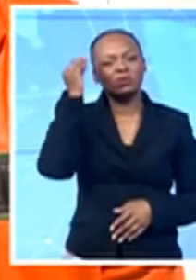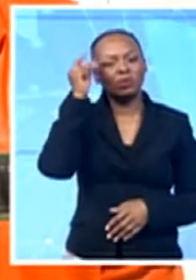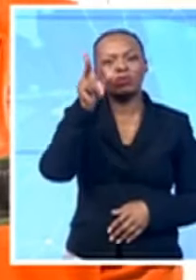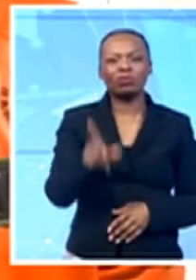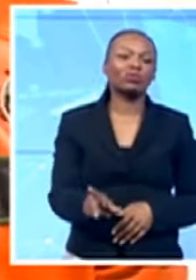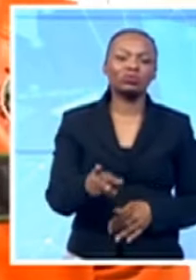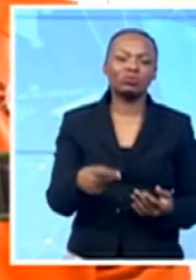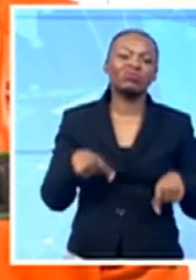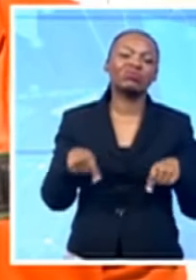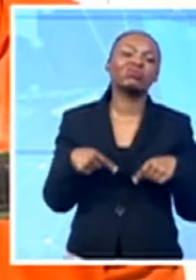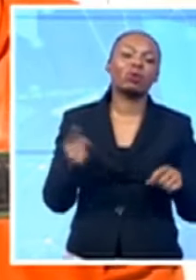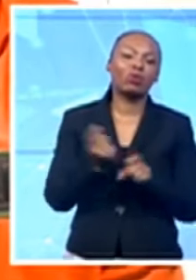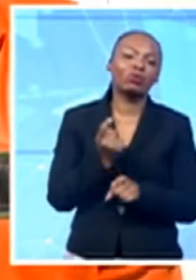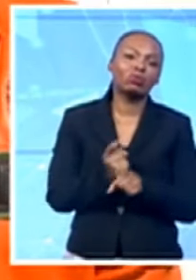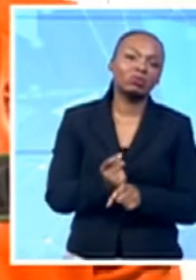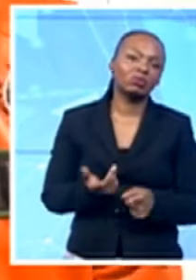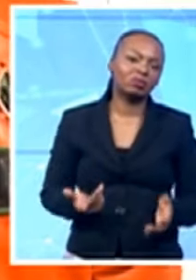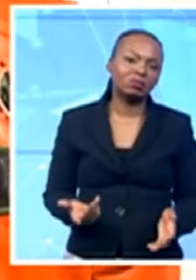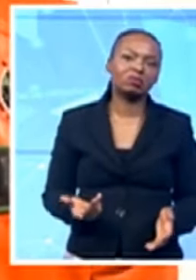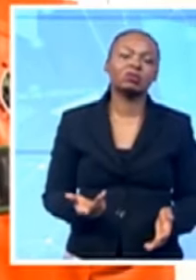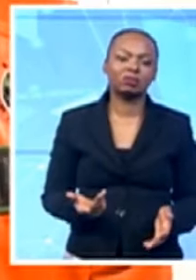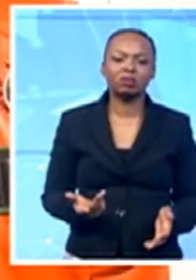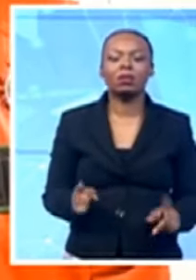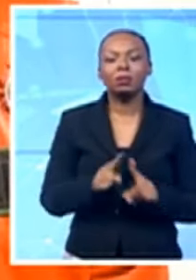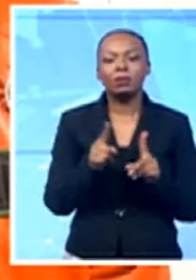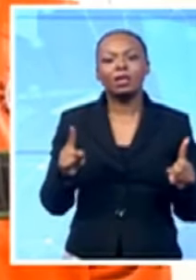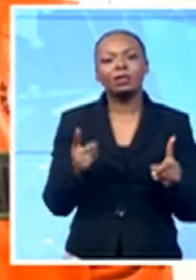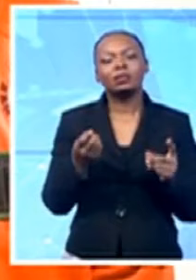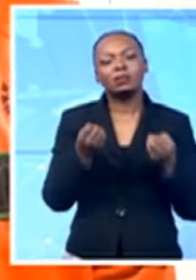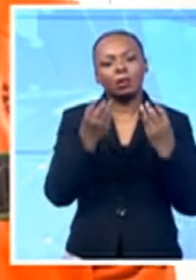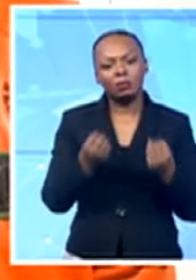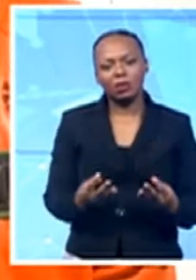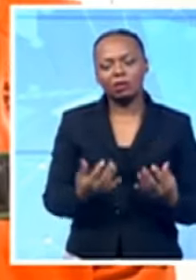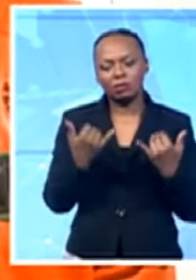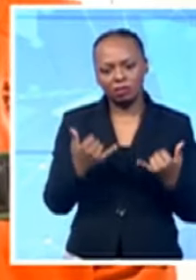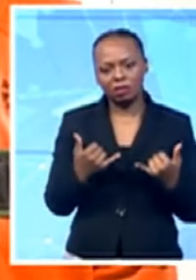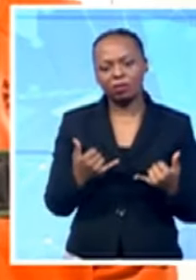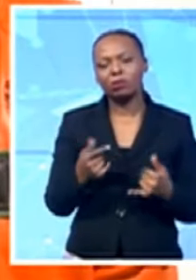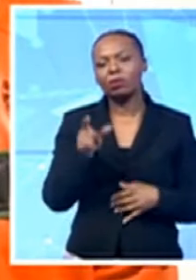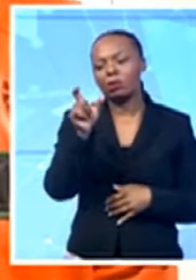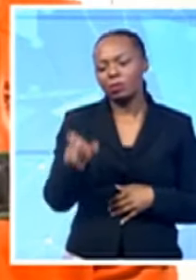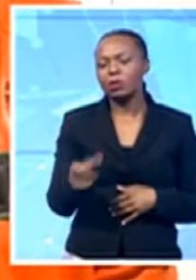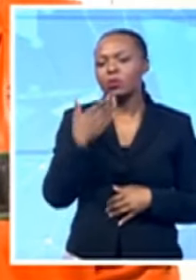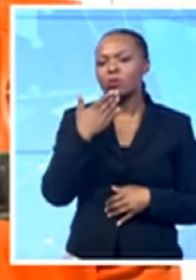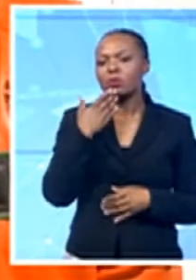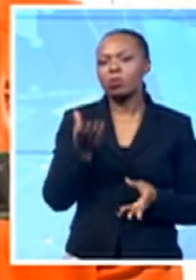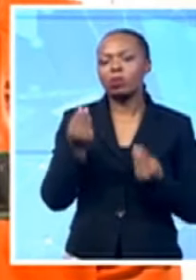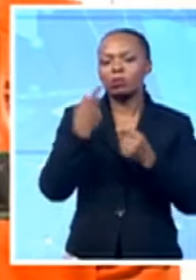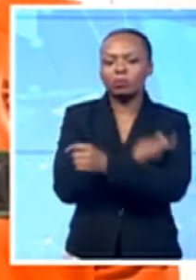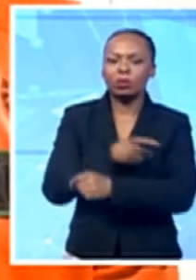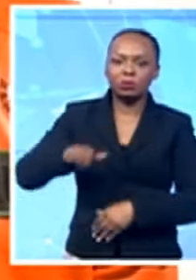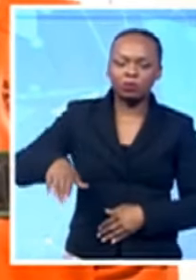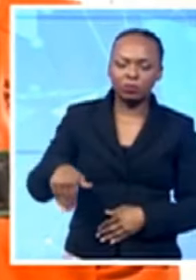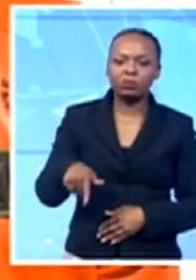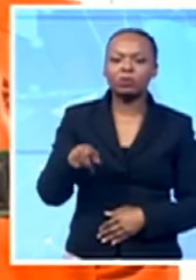is that those who have really not been reached out in terms of the actual vaccination is concerned, and that on its own has got a direct